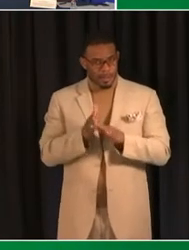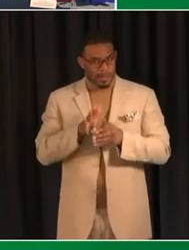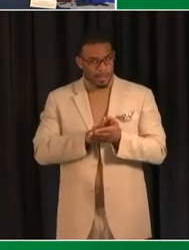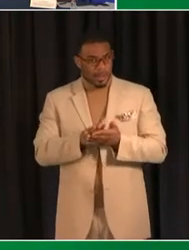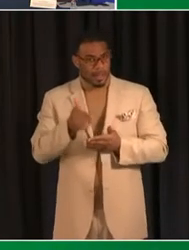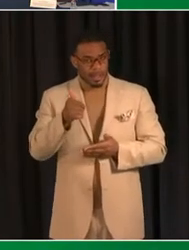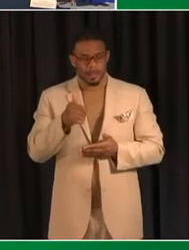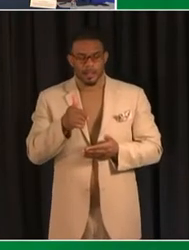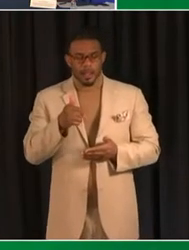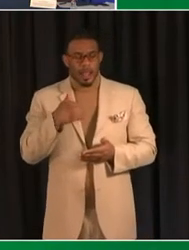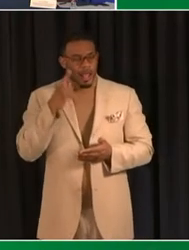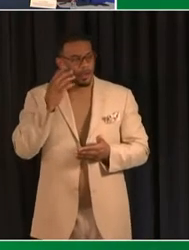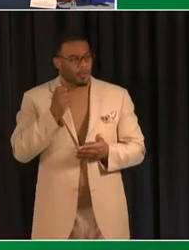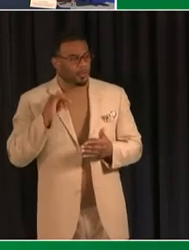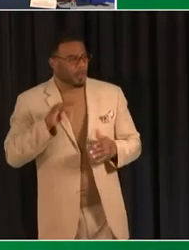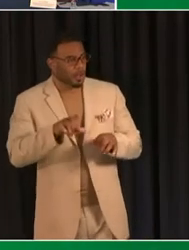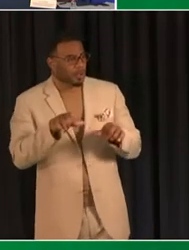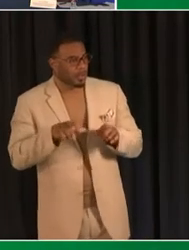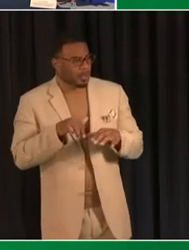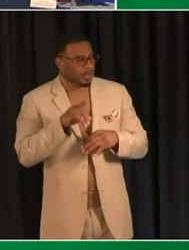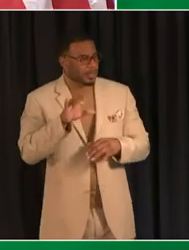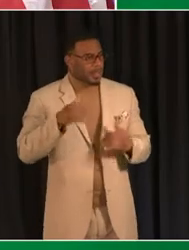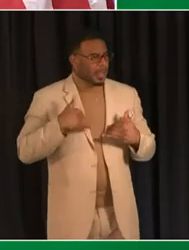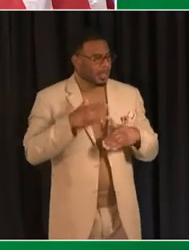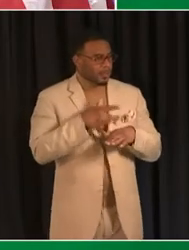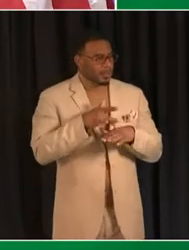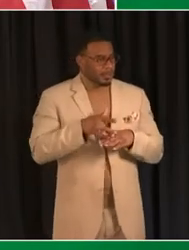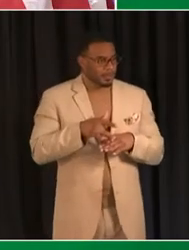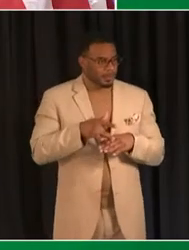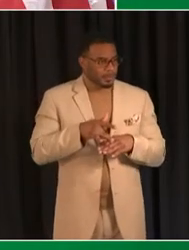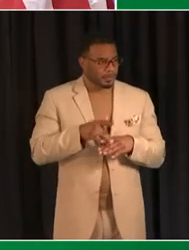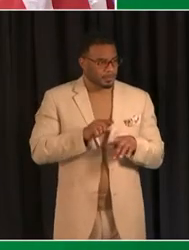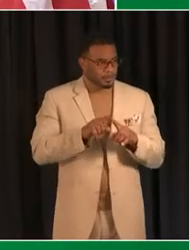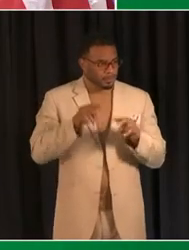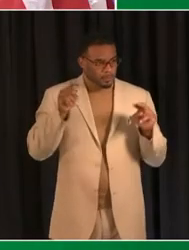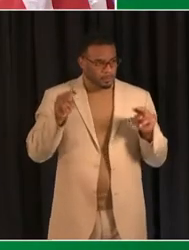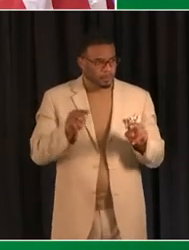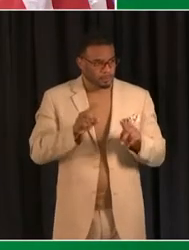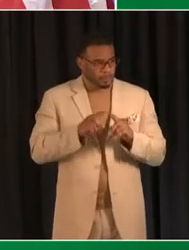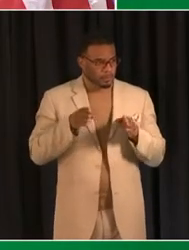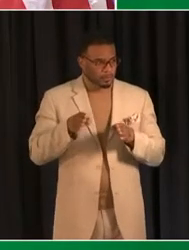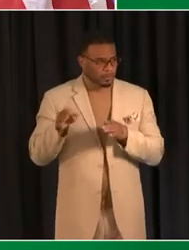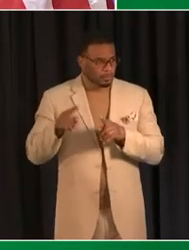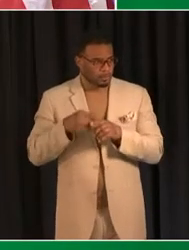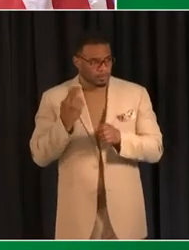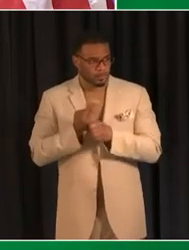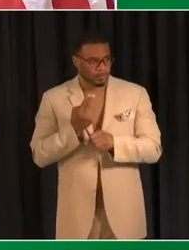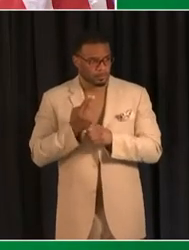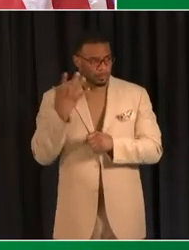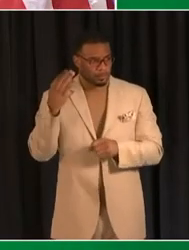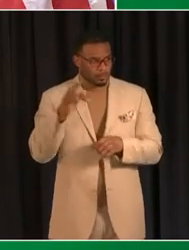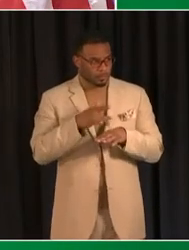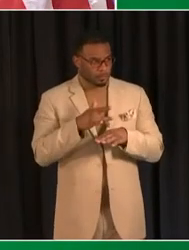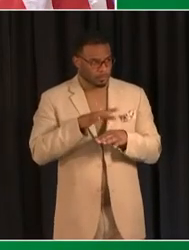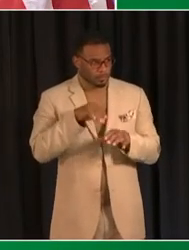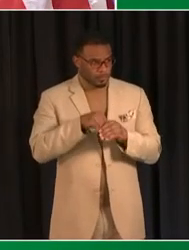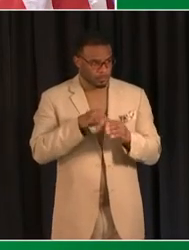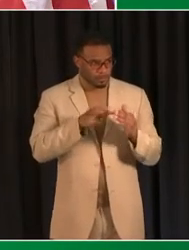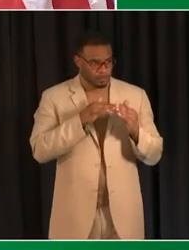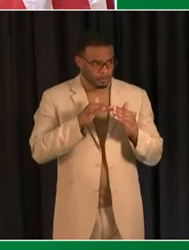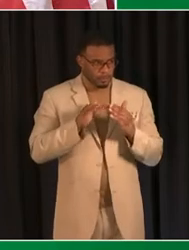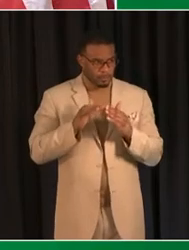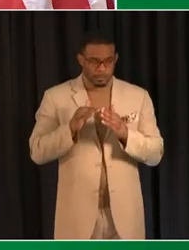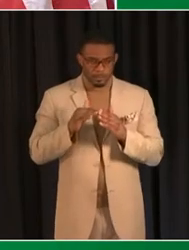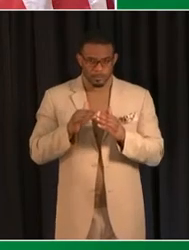getting nicer throughout the month. I know a few of our locations in DC have that space. We're also looking at different ways to utilize outdoor space